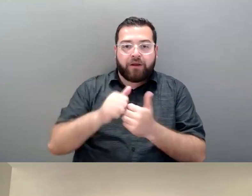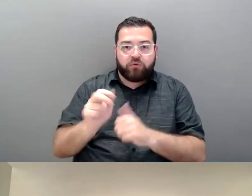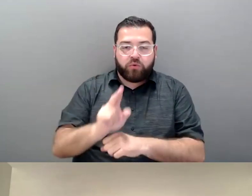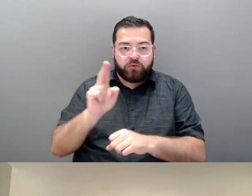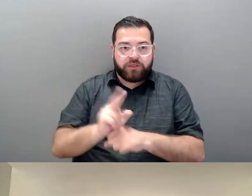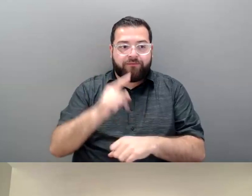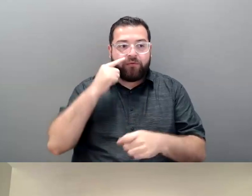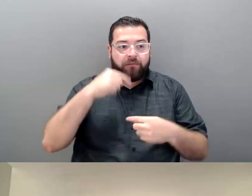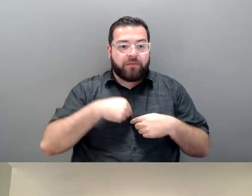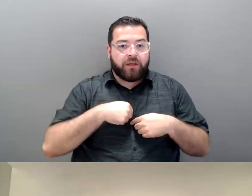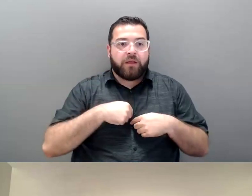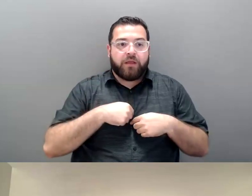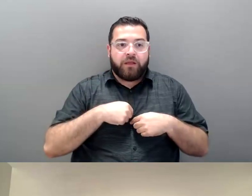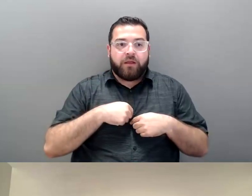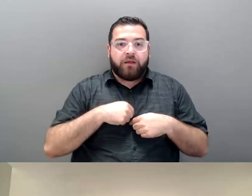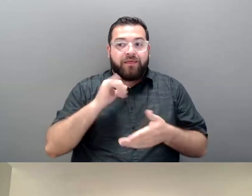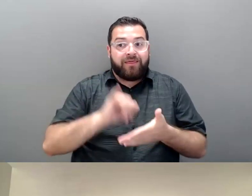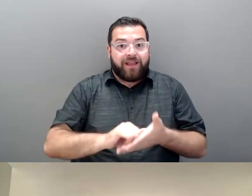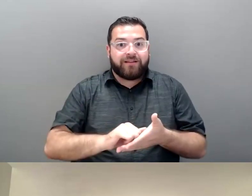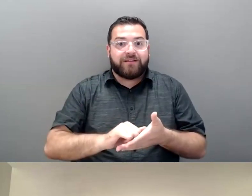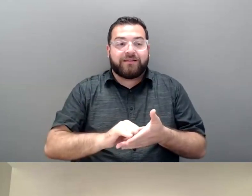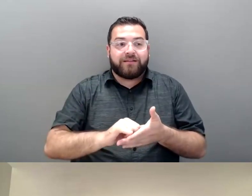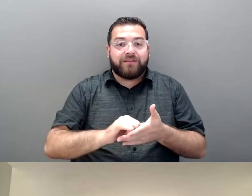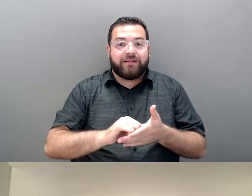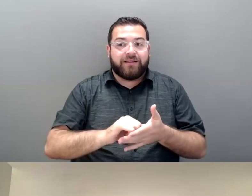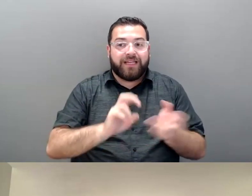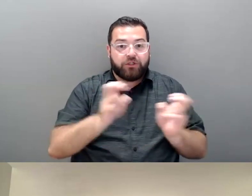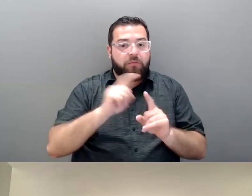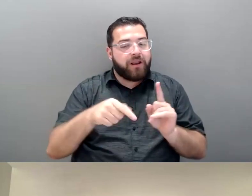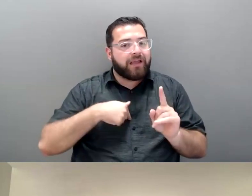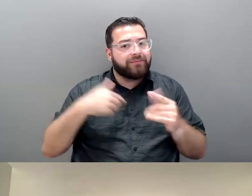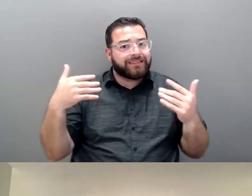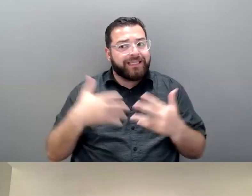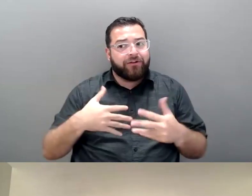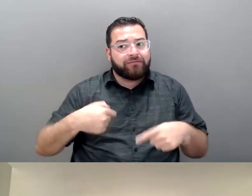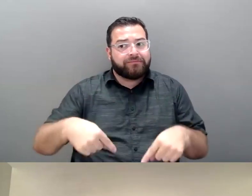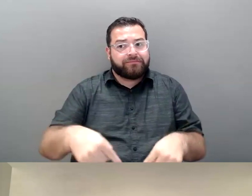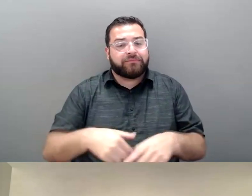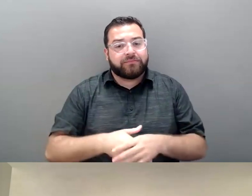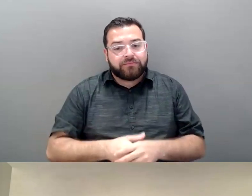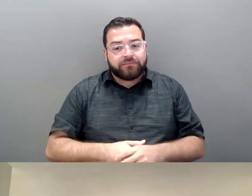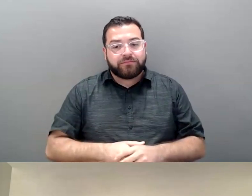me that, but I'm scared. Yeah. Yeah.